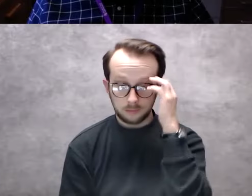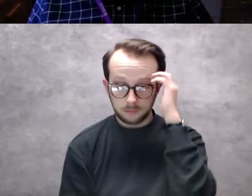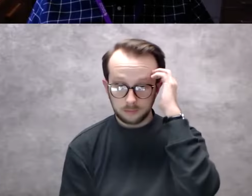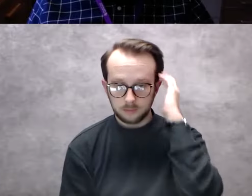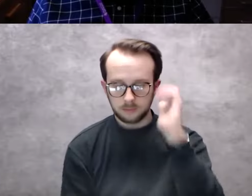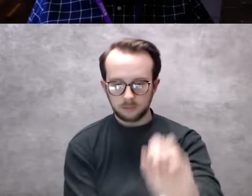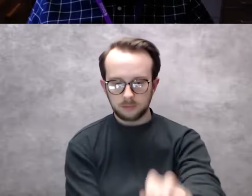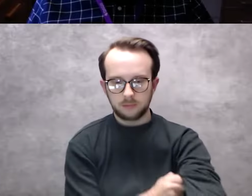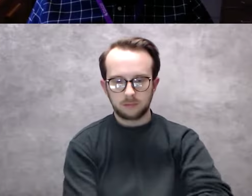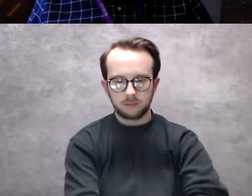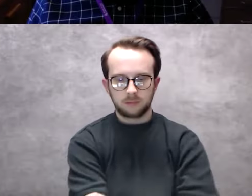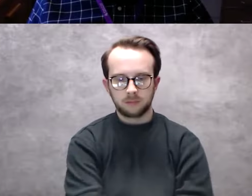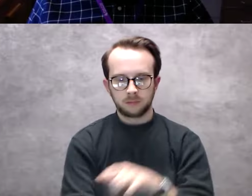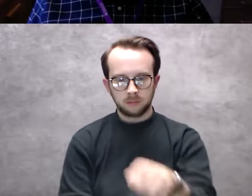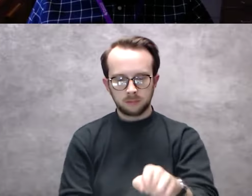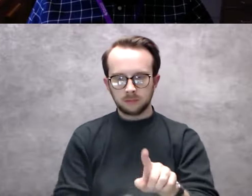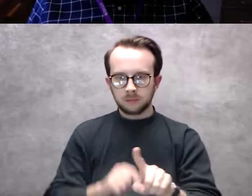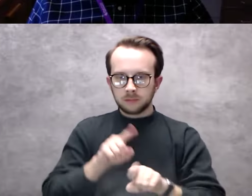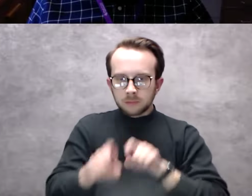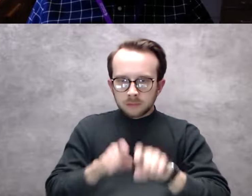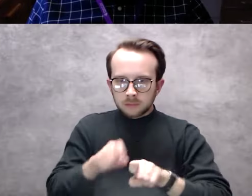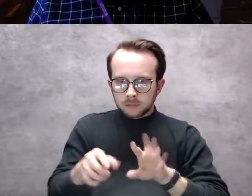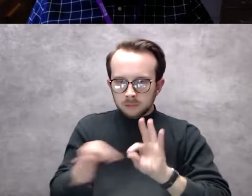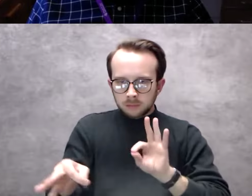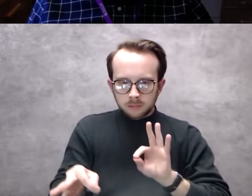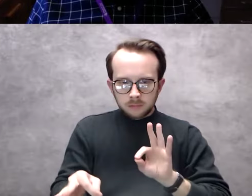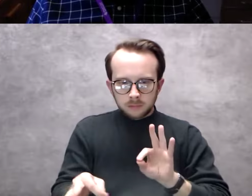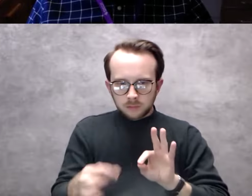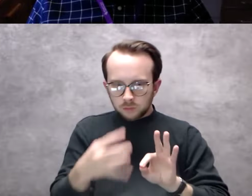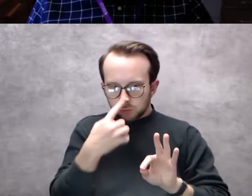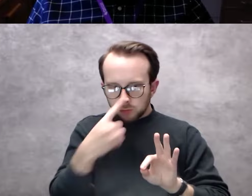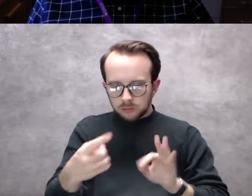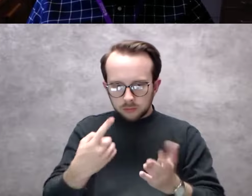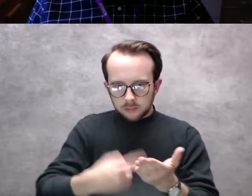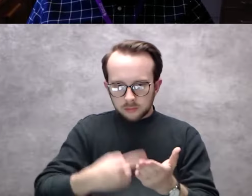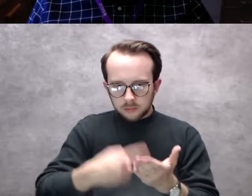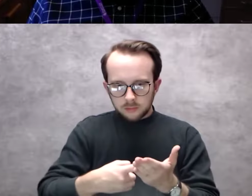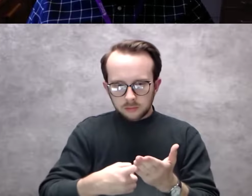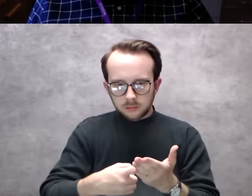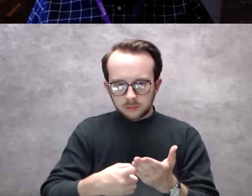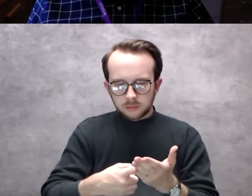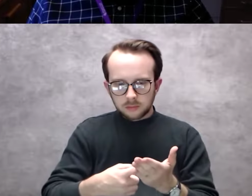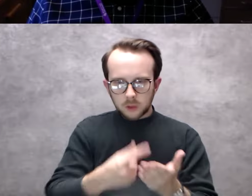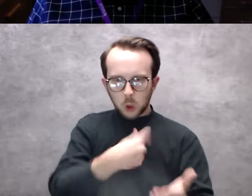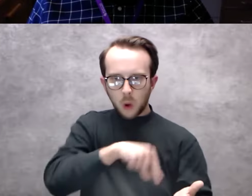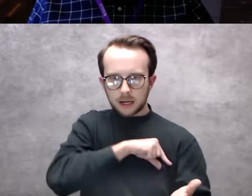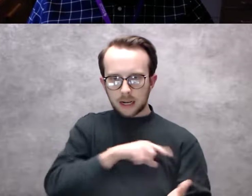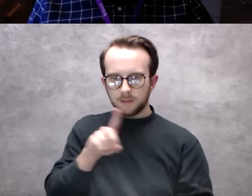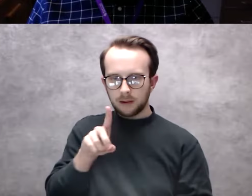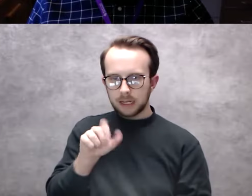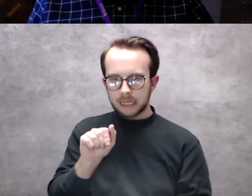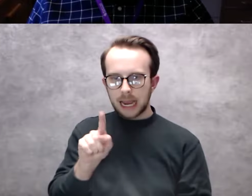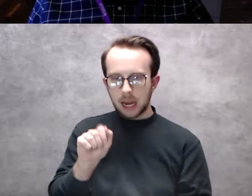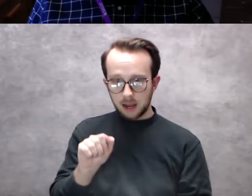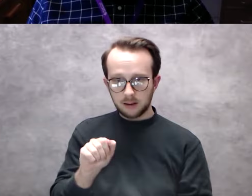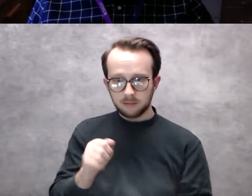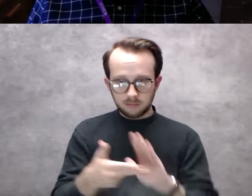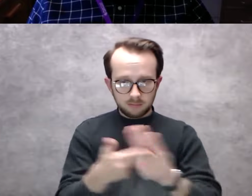This question asks if you can speak to the inclusion of qualitative data as preliminary data in a grant